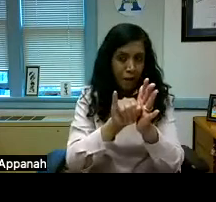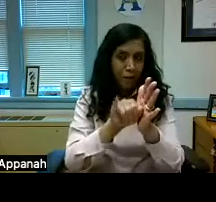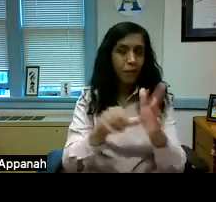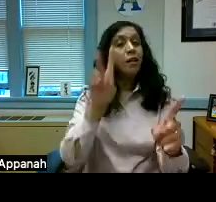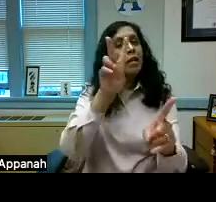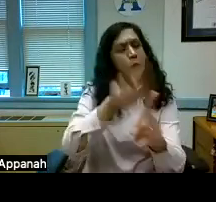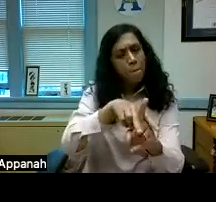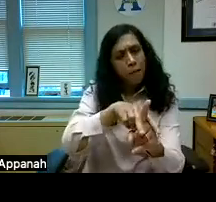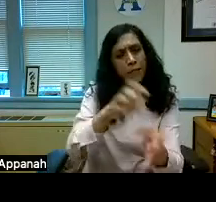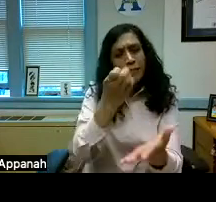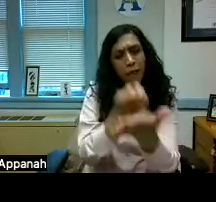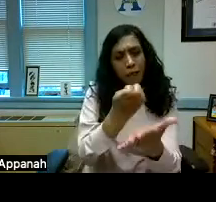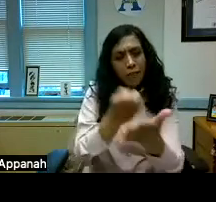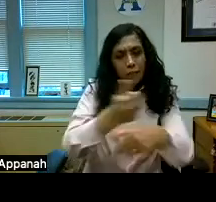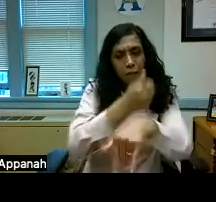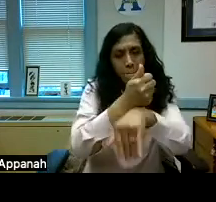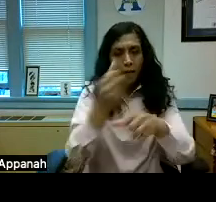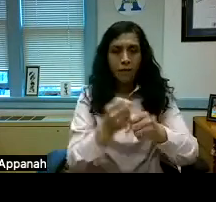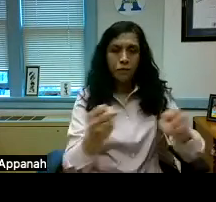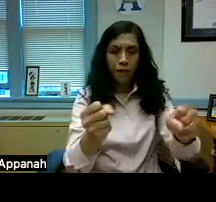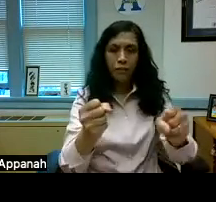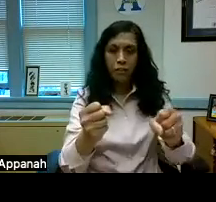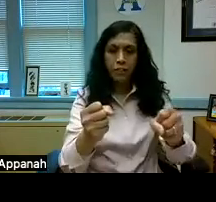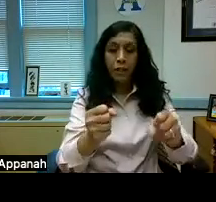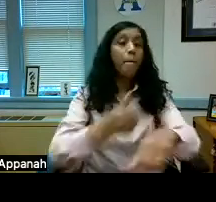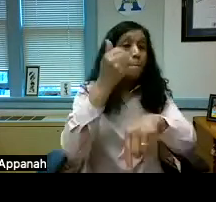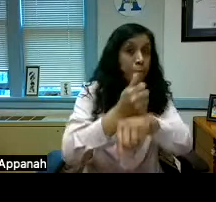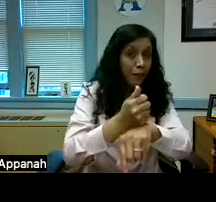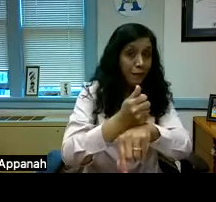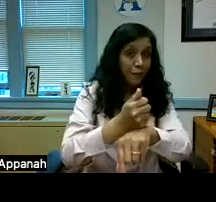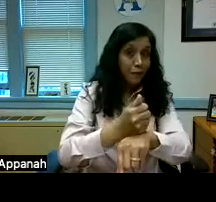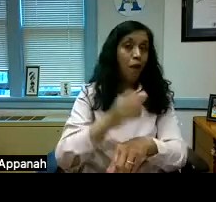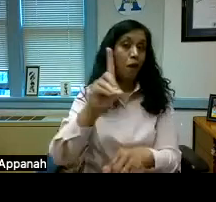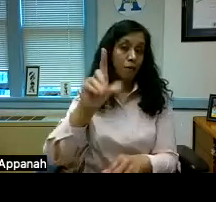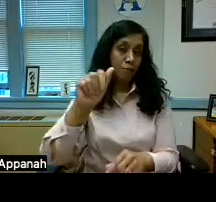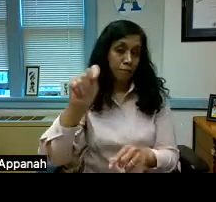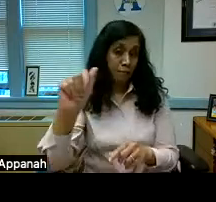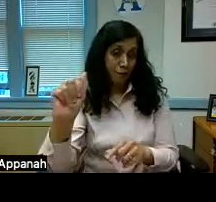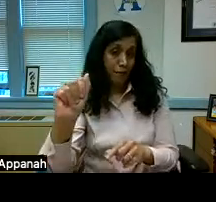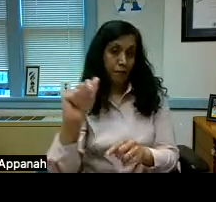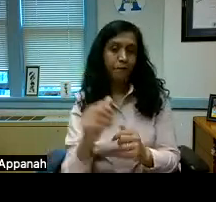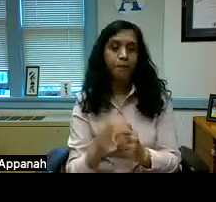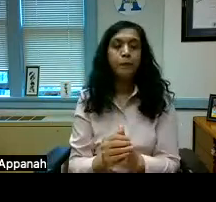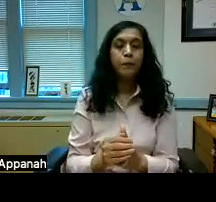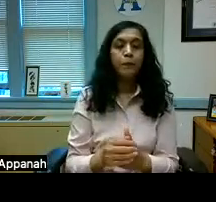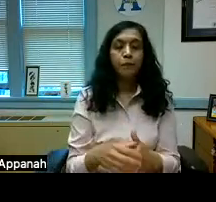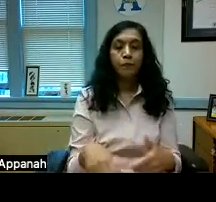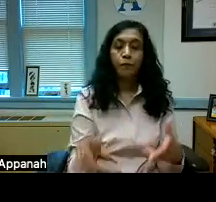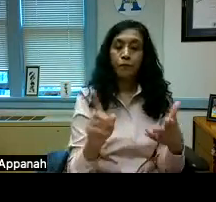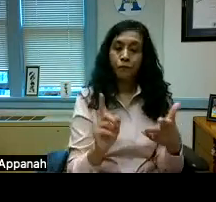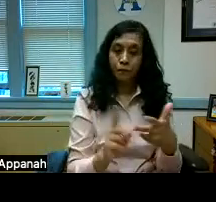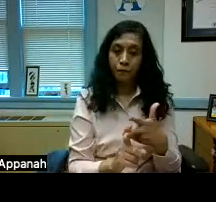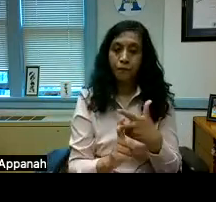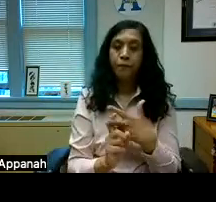Developing a plan to identify and implement evidence-based strategies based on